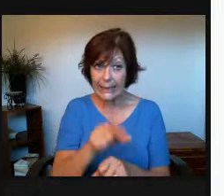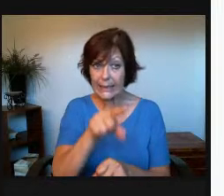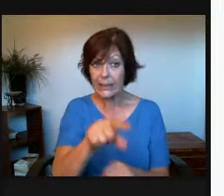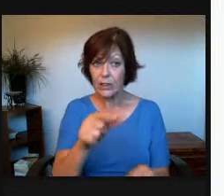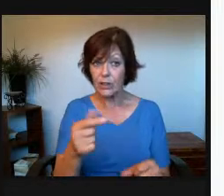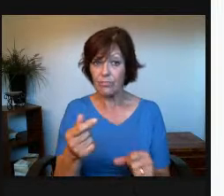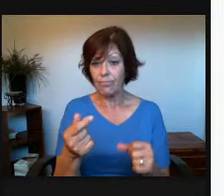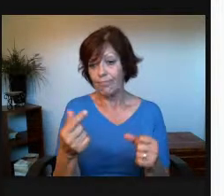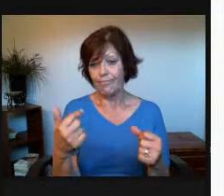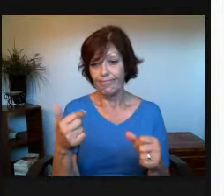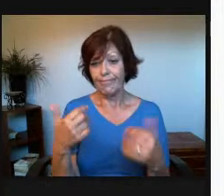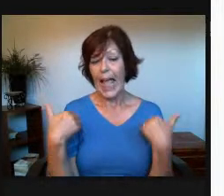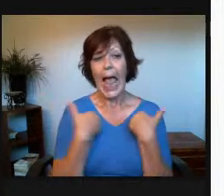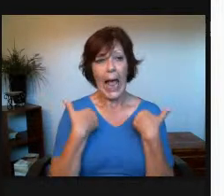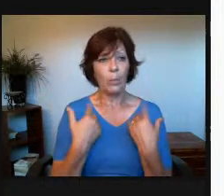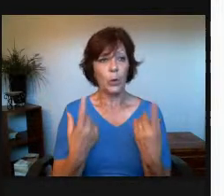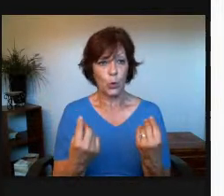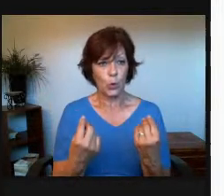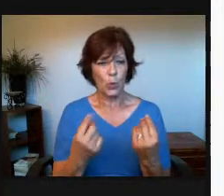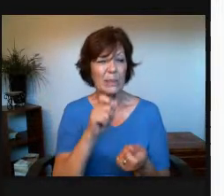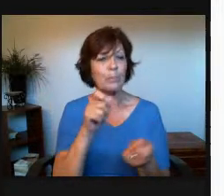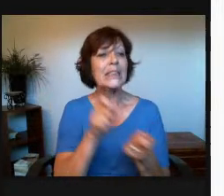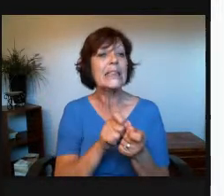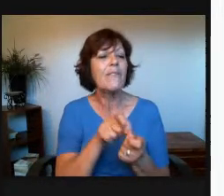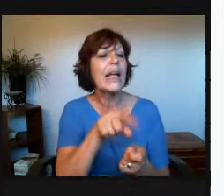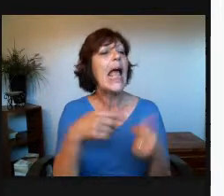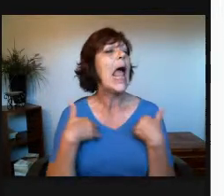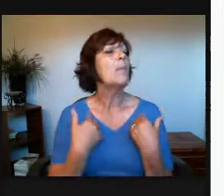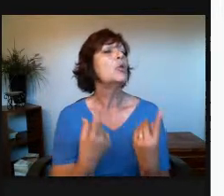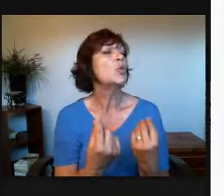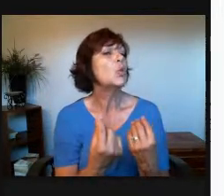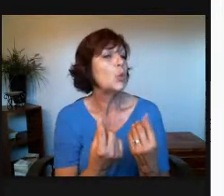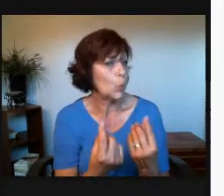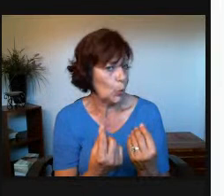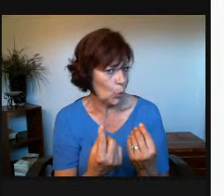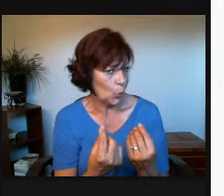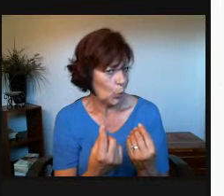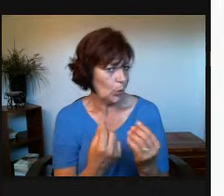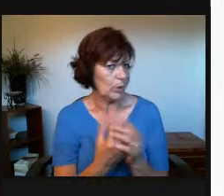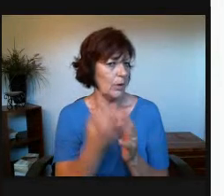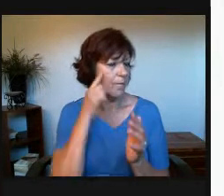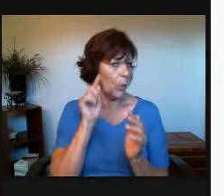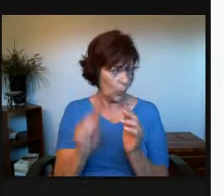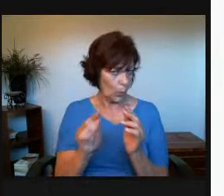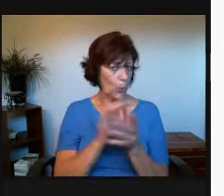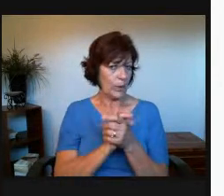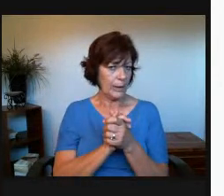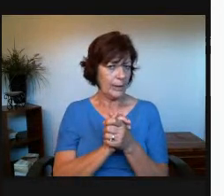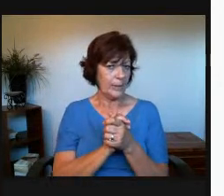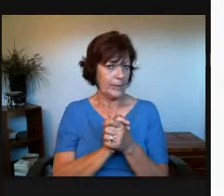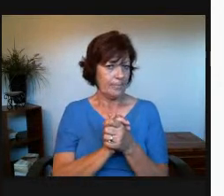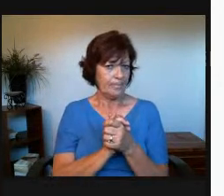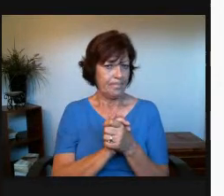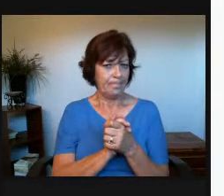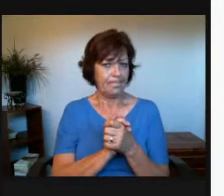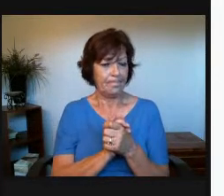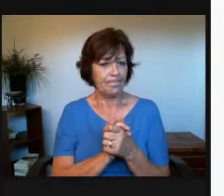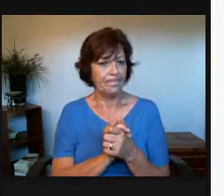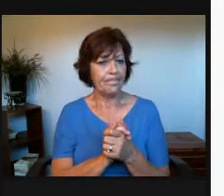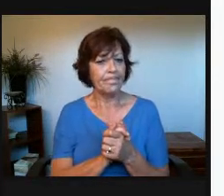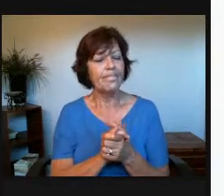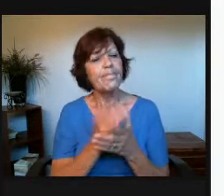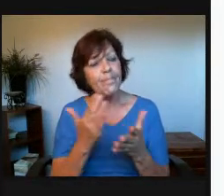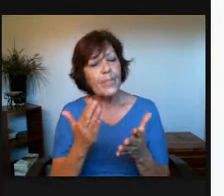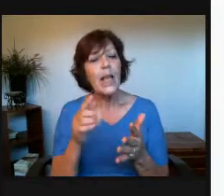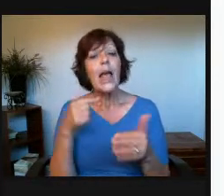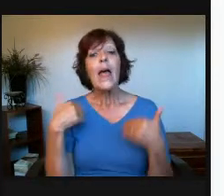animal serve? What specific task does this animal provide to you, the service animal handler?